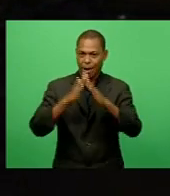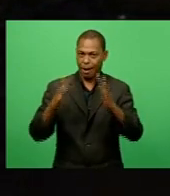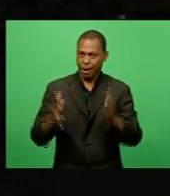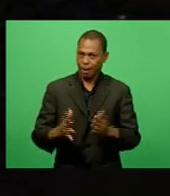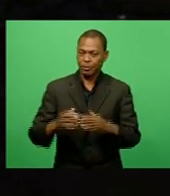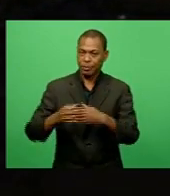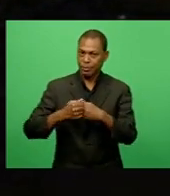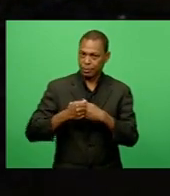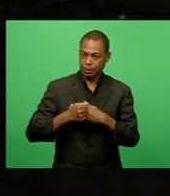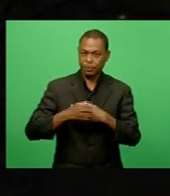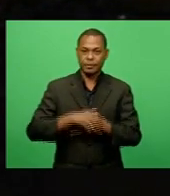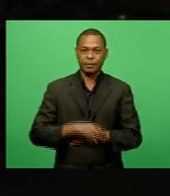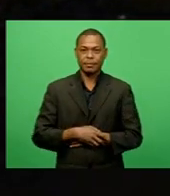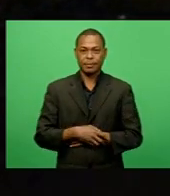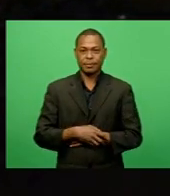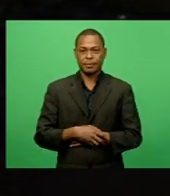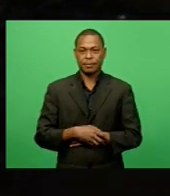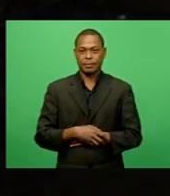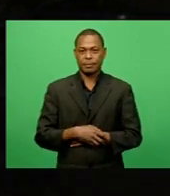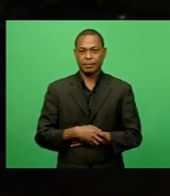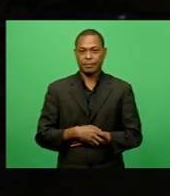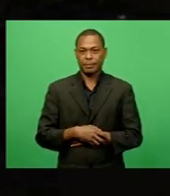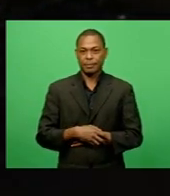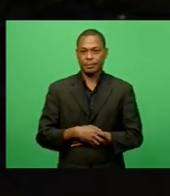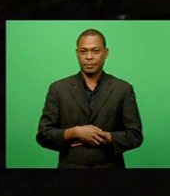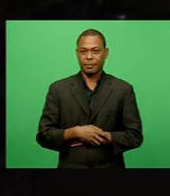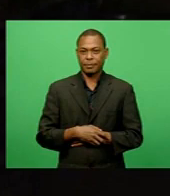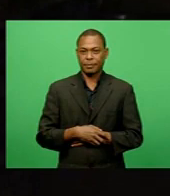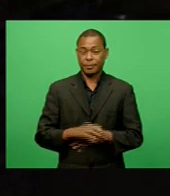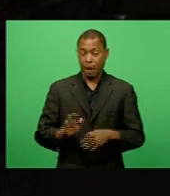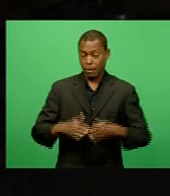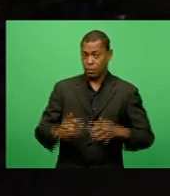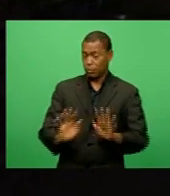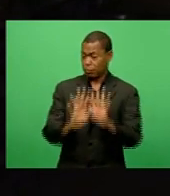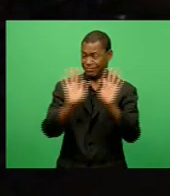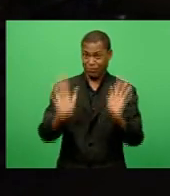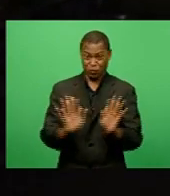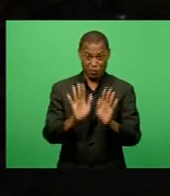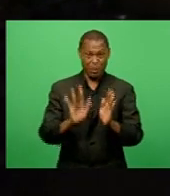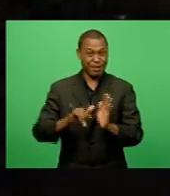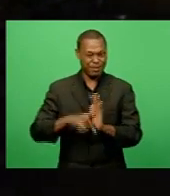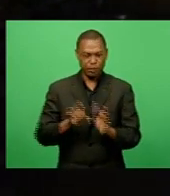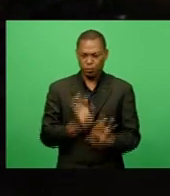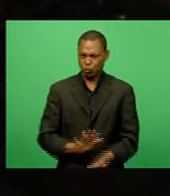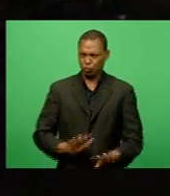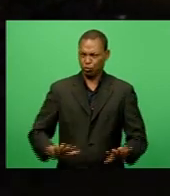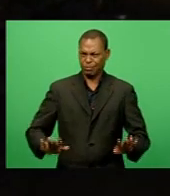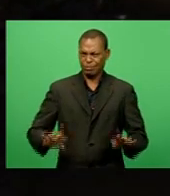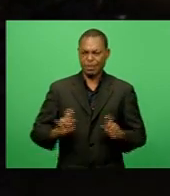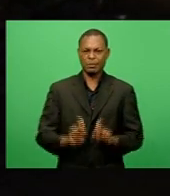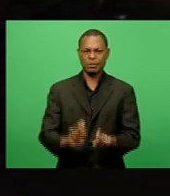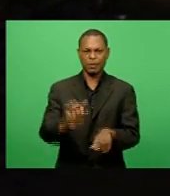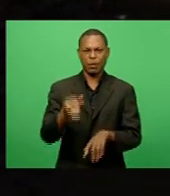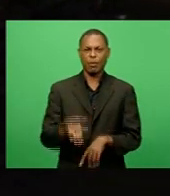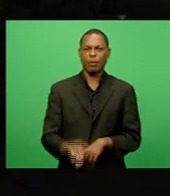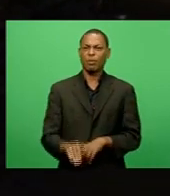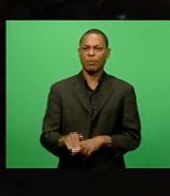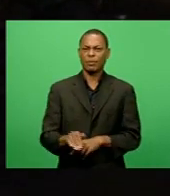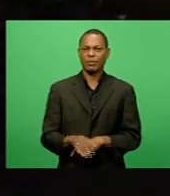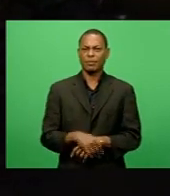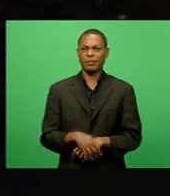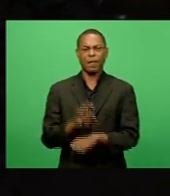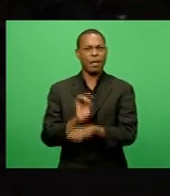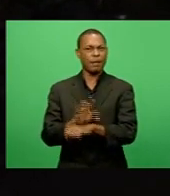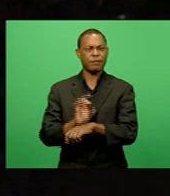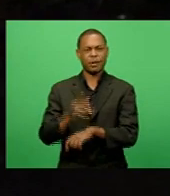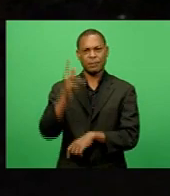And as we head into the school break, there will be a lot of children at home. Parents, please keep an eye out